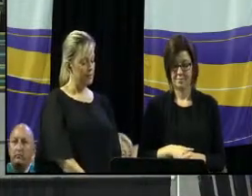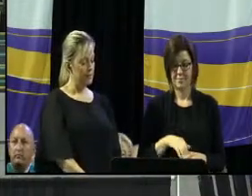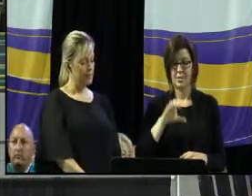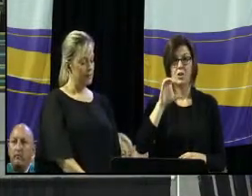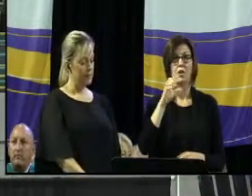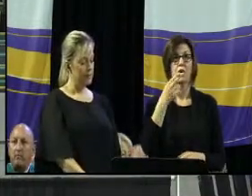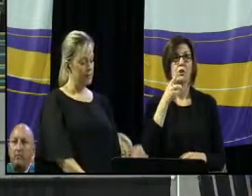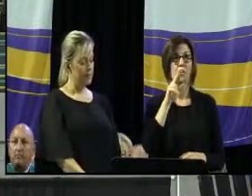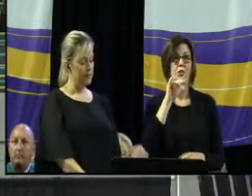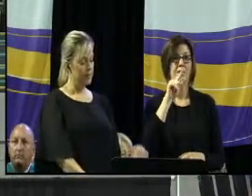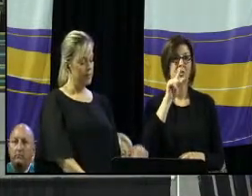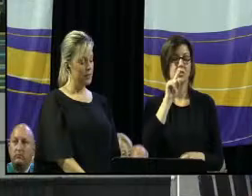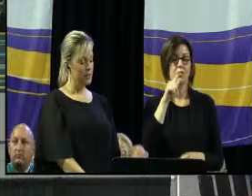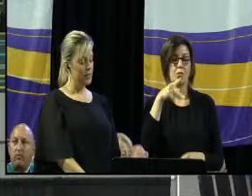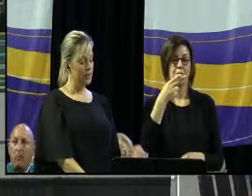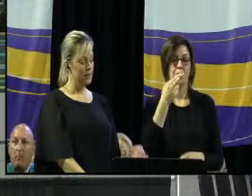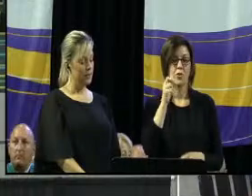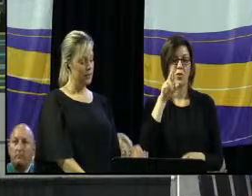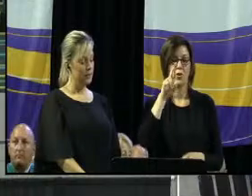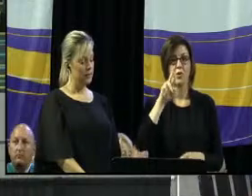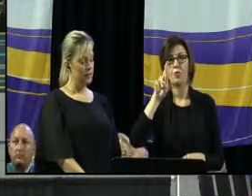Christopher Landon Russ.